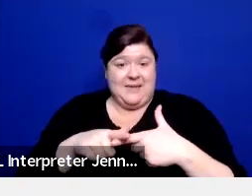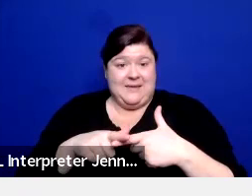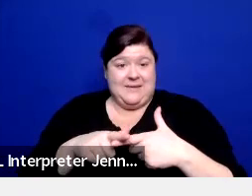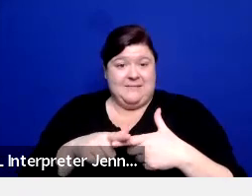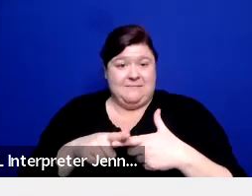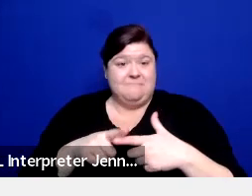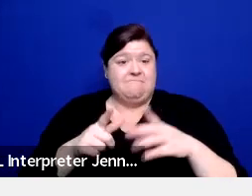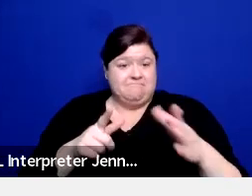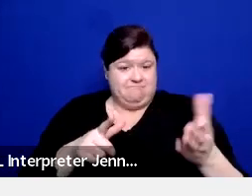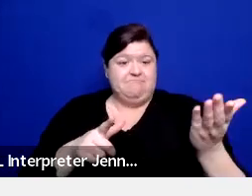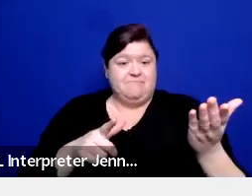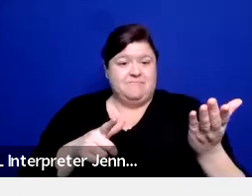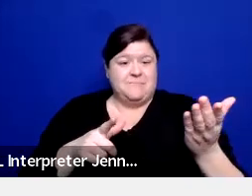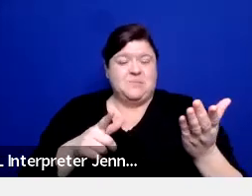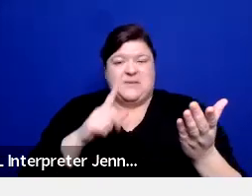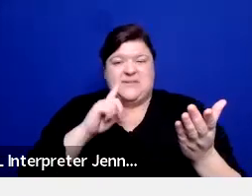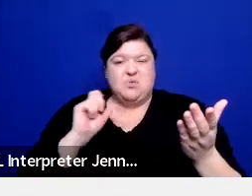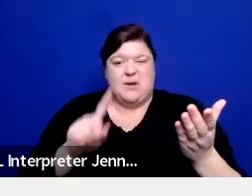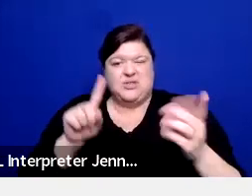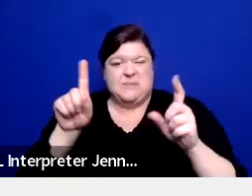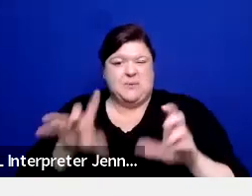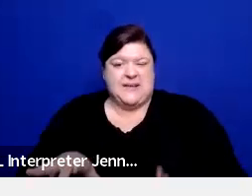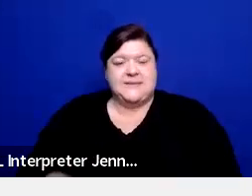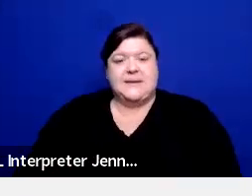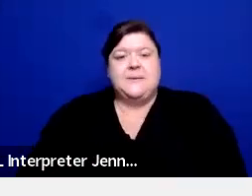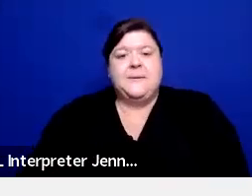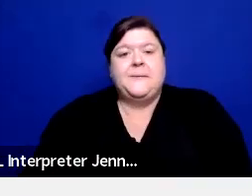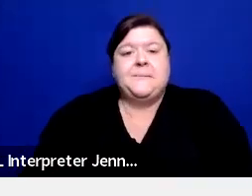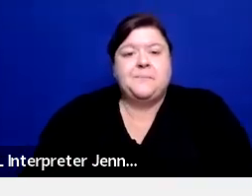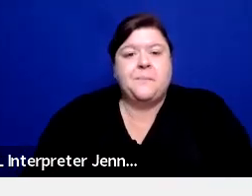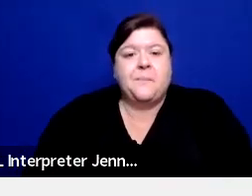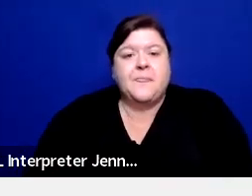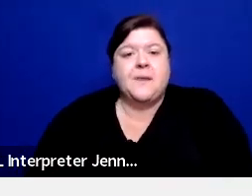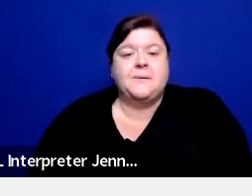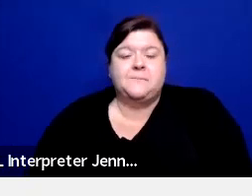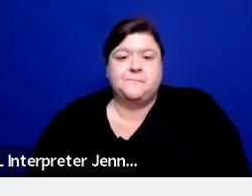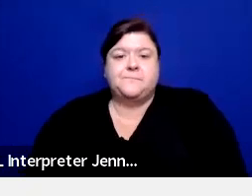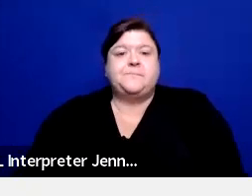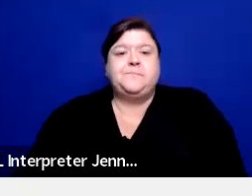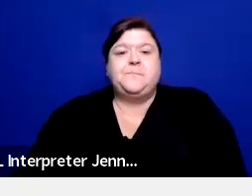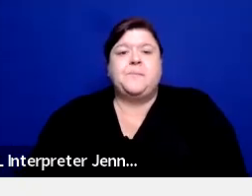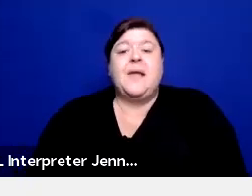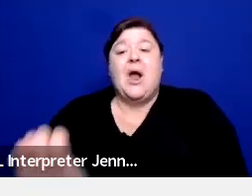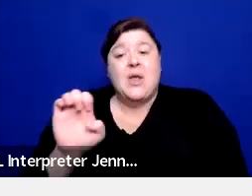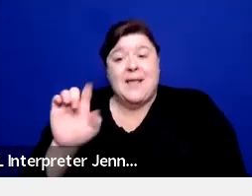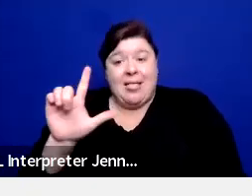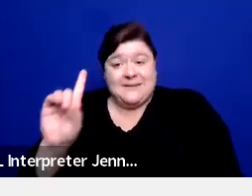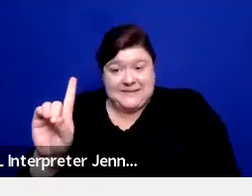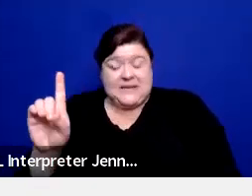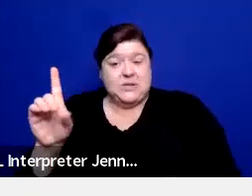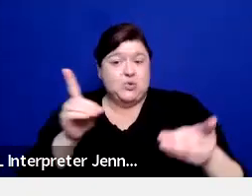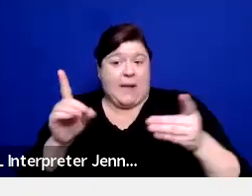seen some questions come in about testing. And we have Alyssa Chatterjee, our ELD director, to kind of walk us